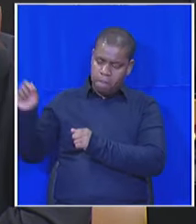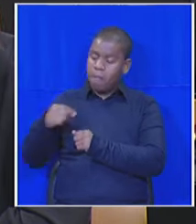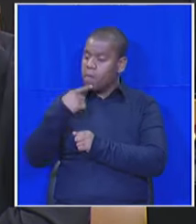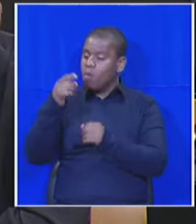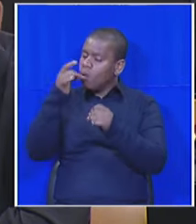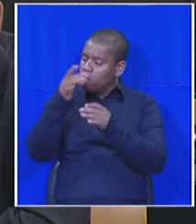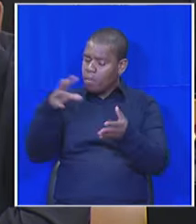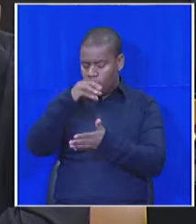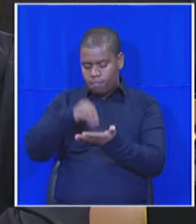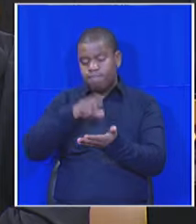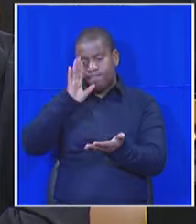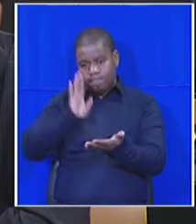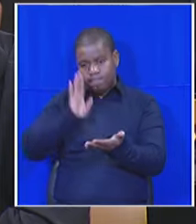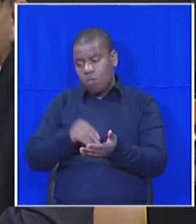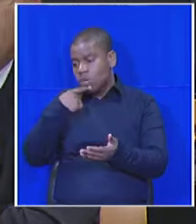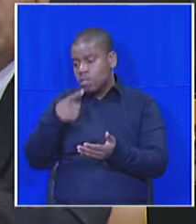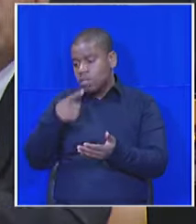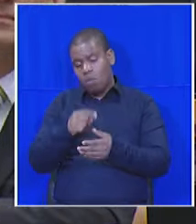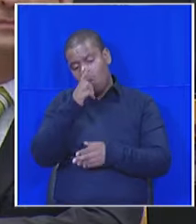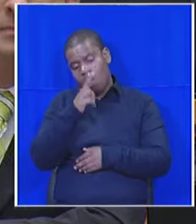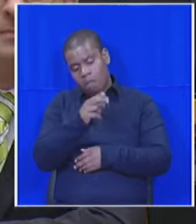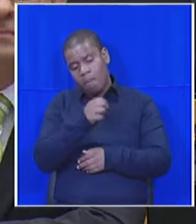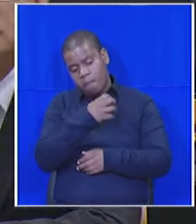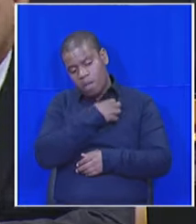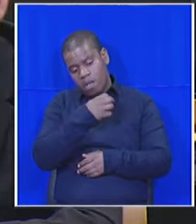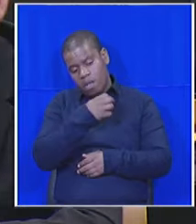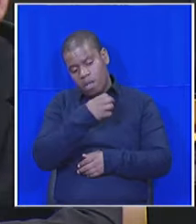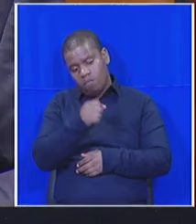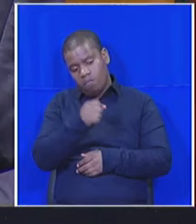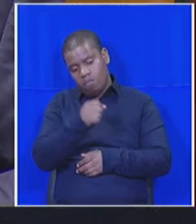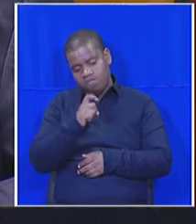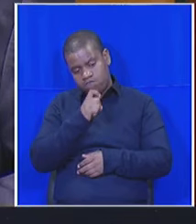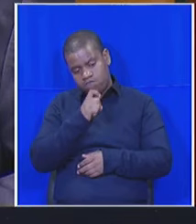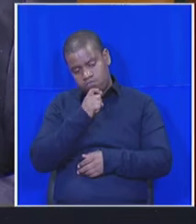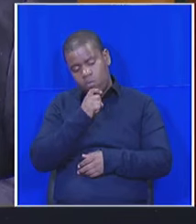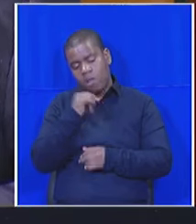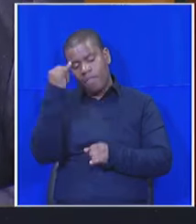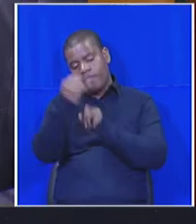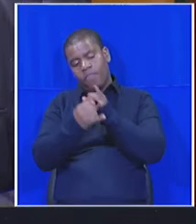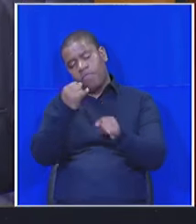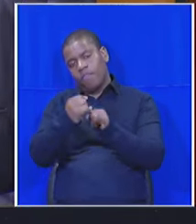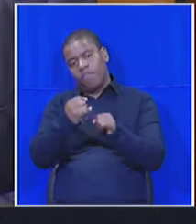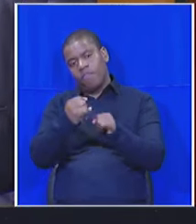cast aspersions on the Honourable Minister's integrity. Okay. All right.